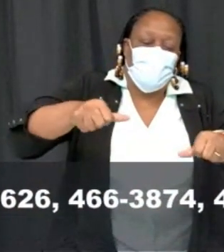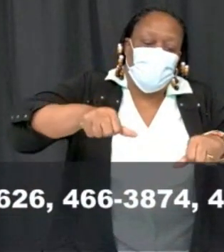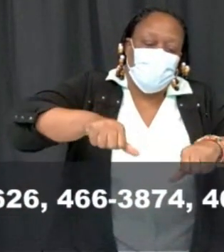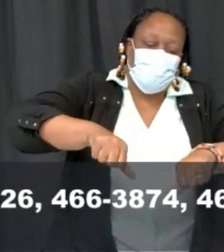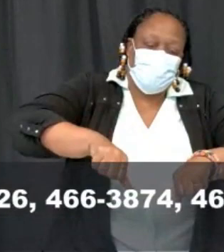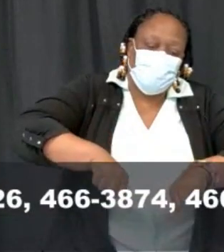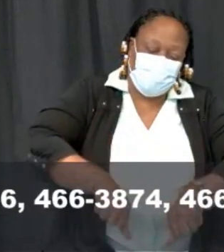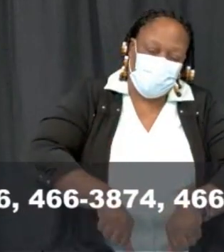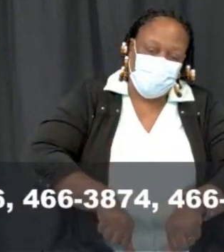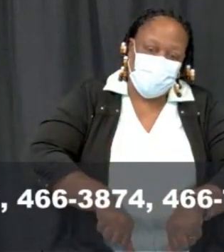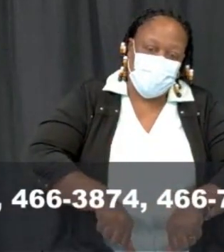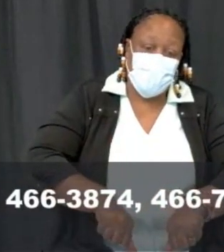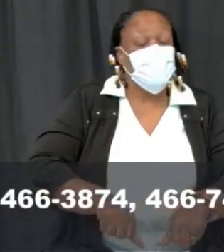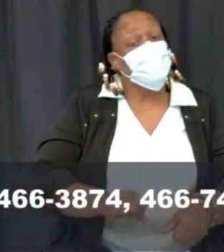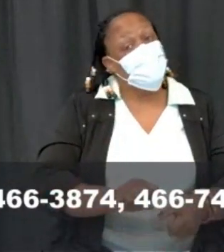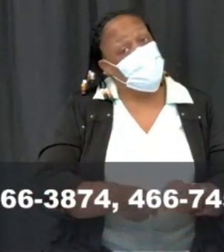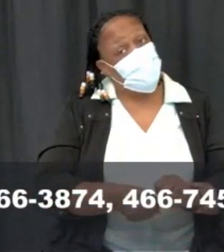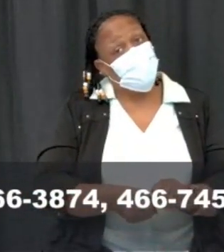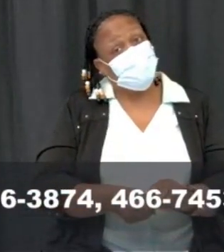So it's up to you,